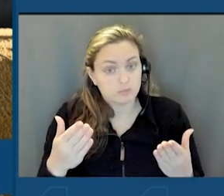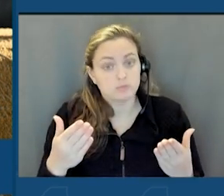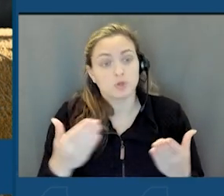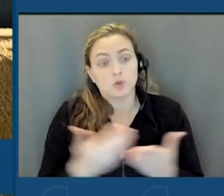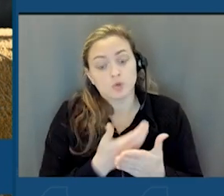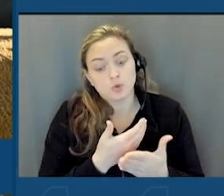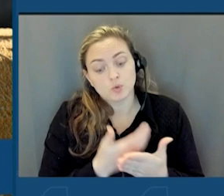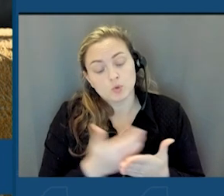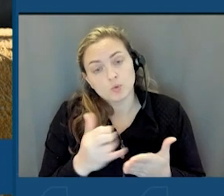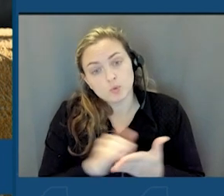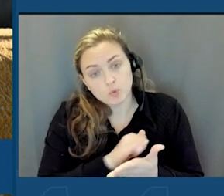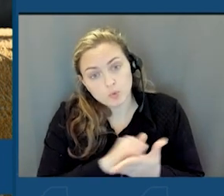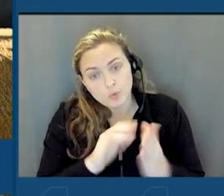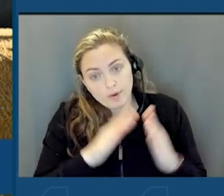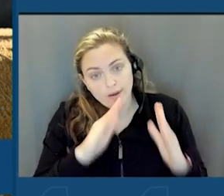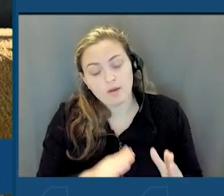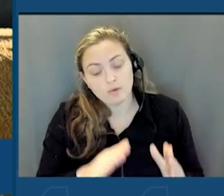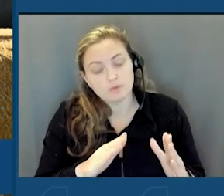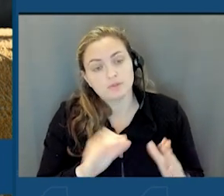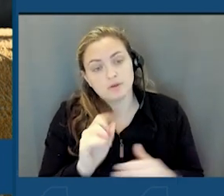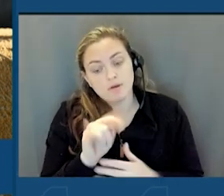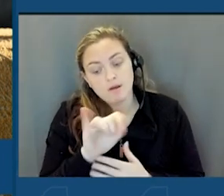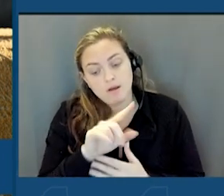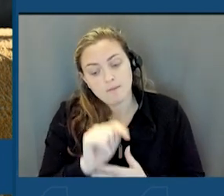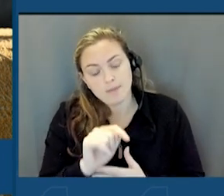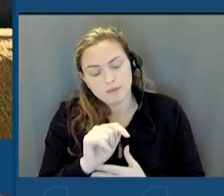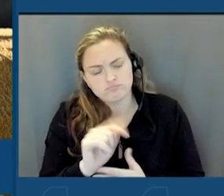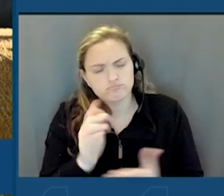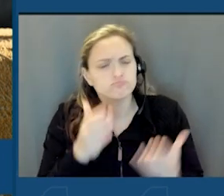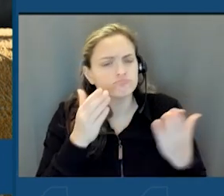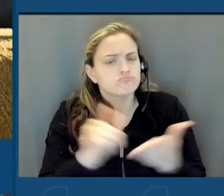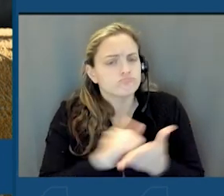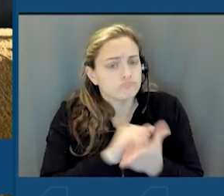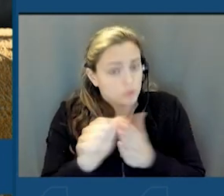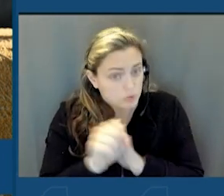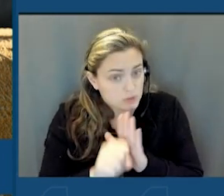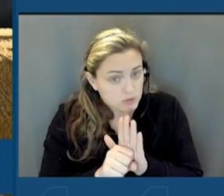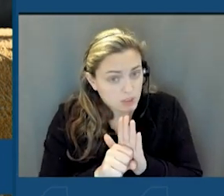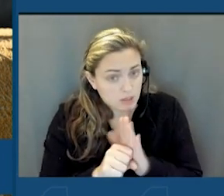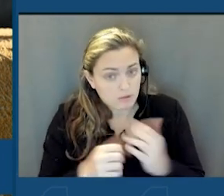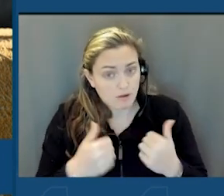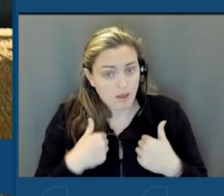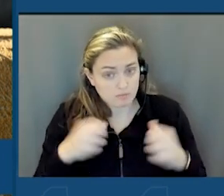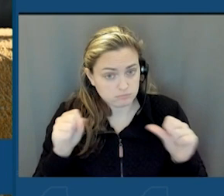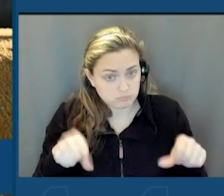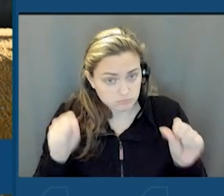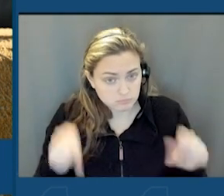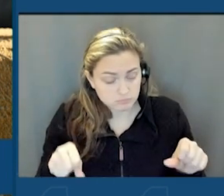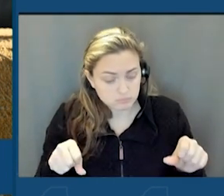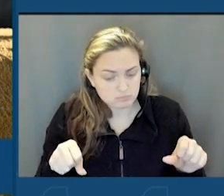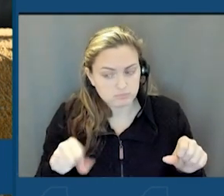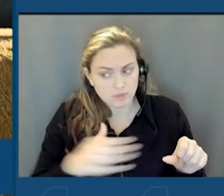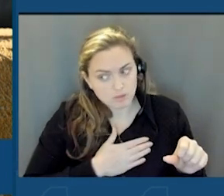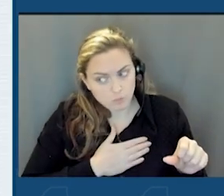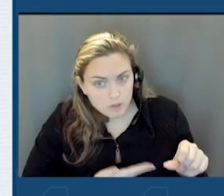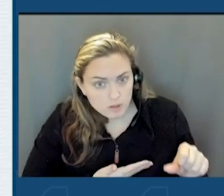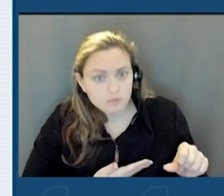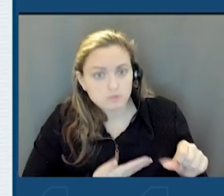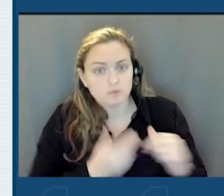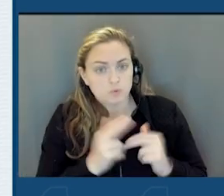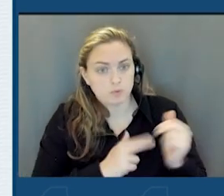Housing Compact. I propose that New York State has the capacity and the will to build